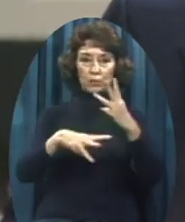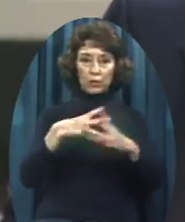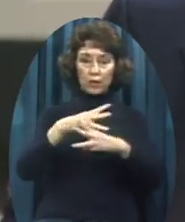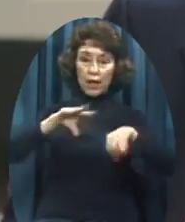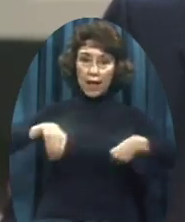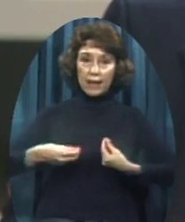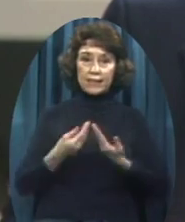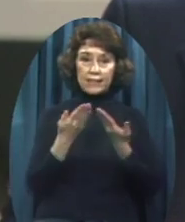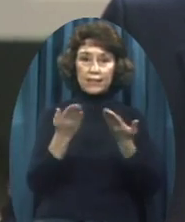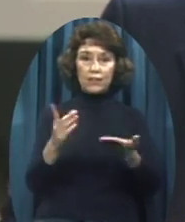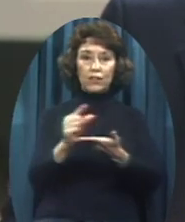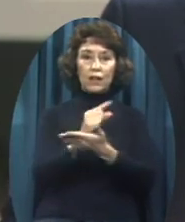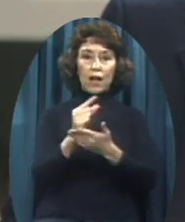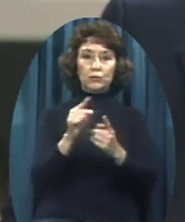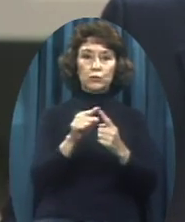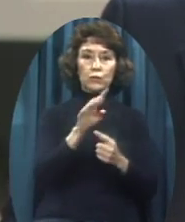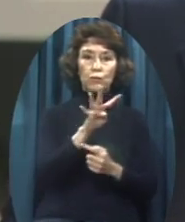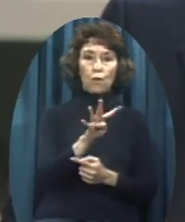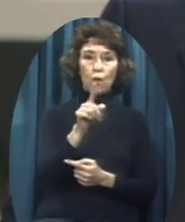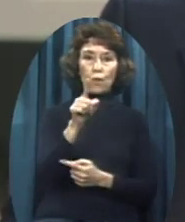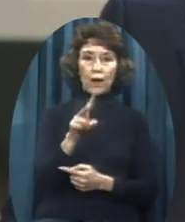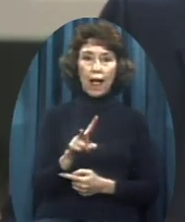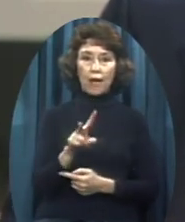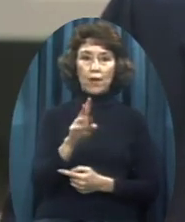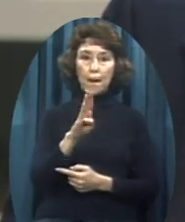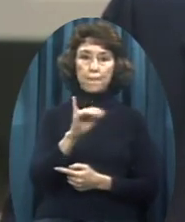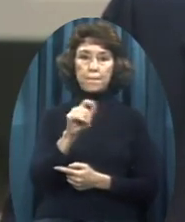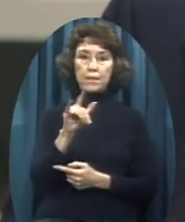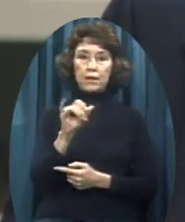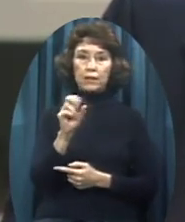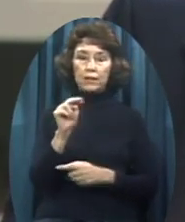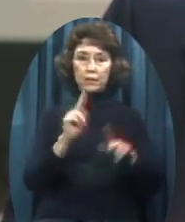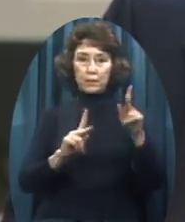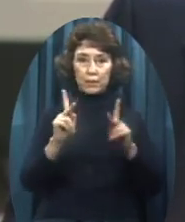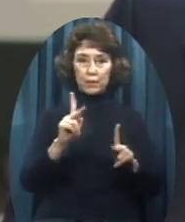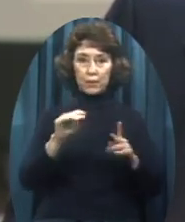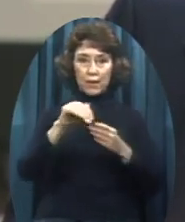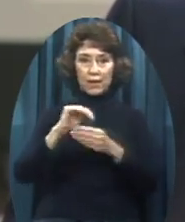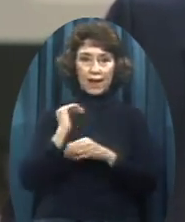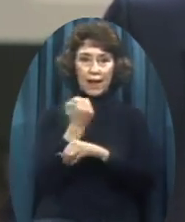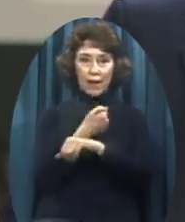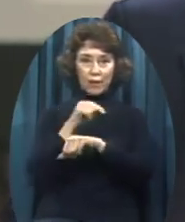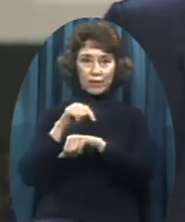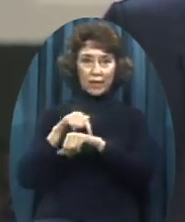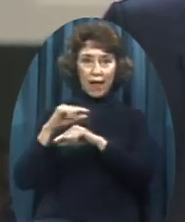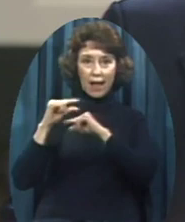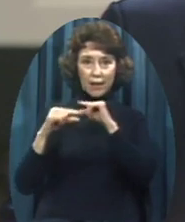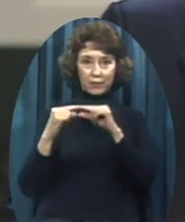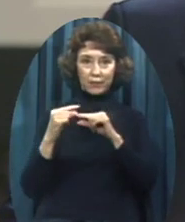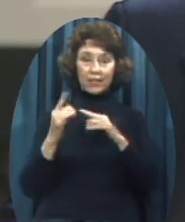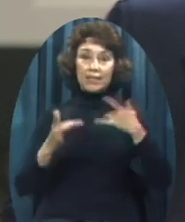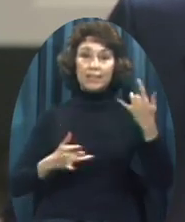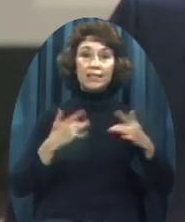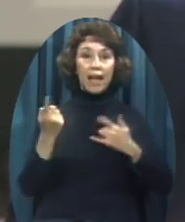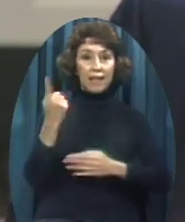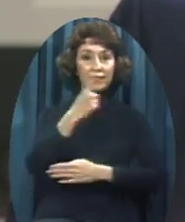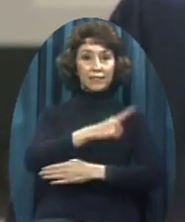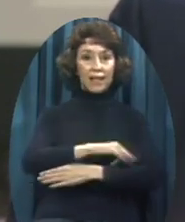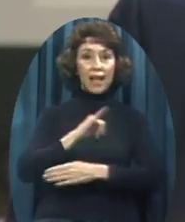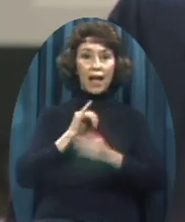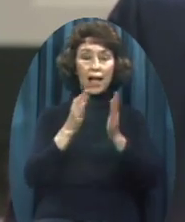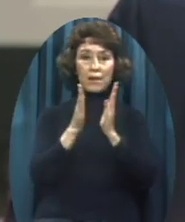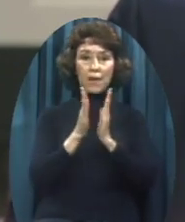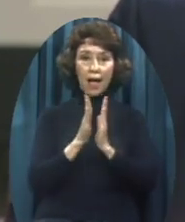4.5 billion souls in this our generation. It's going to be an exciting day, and I'm asking God to keep our toll-free